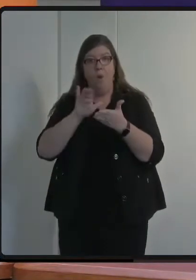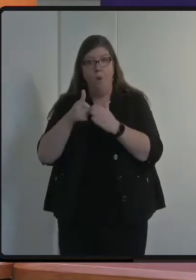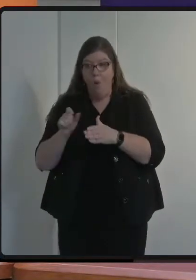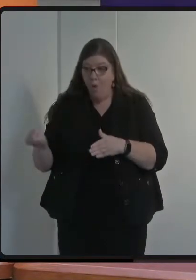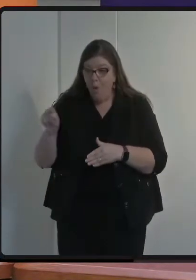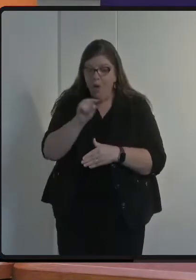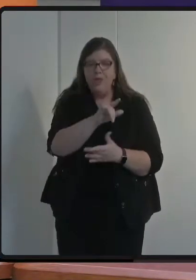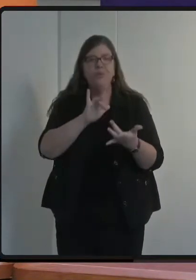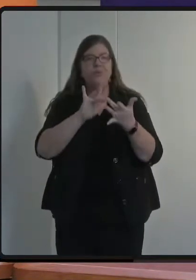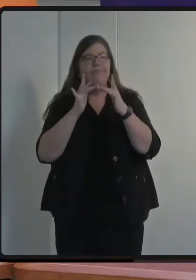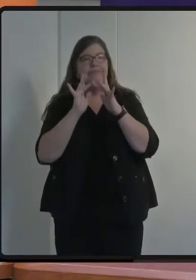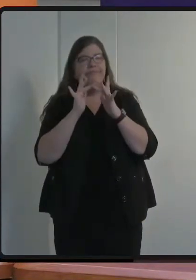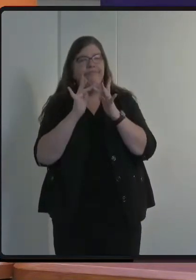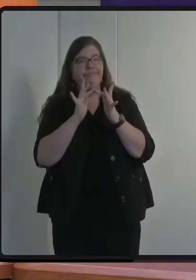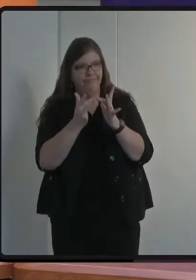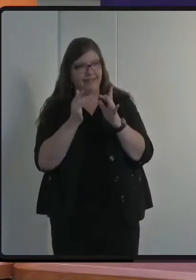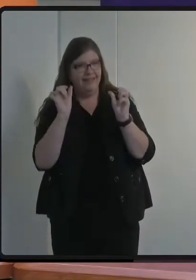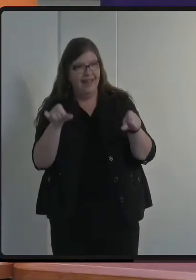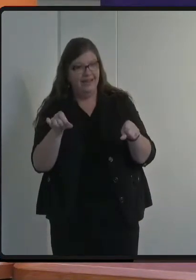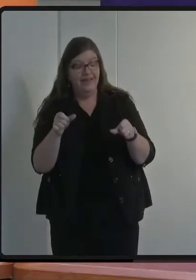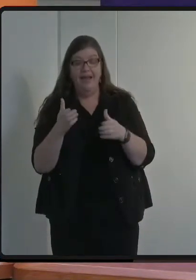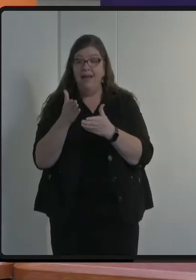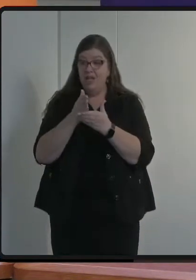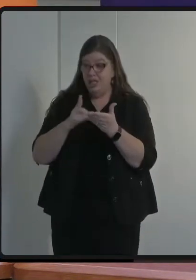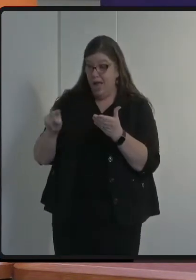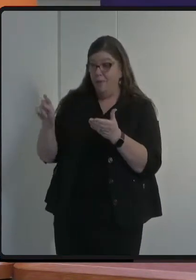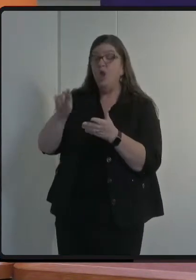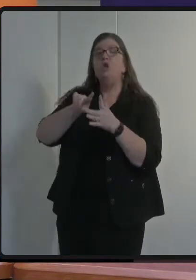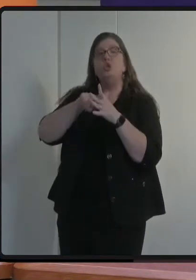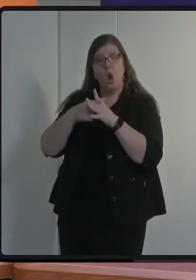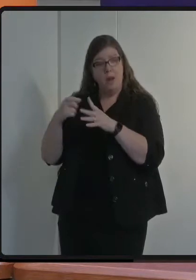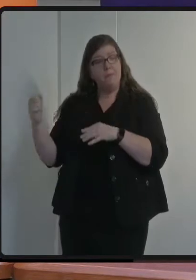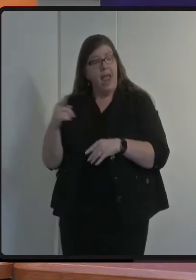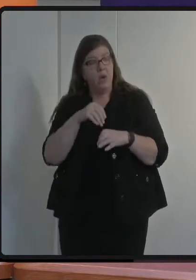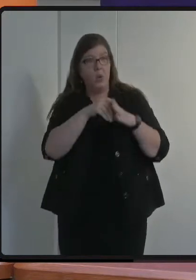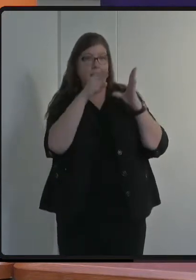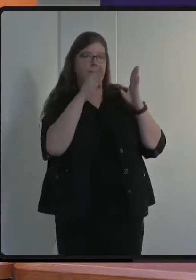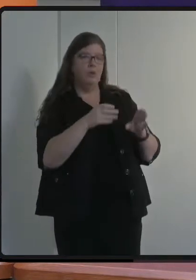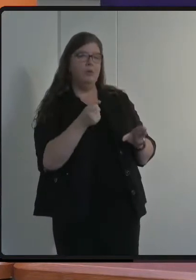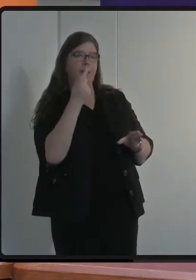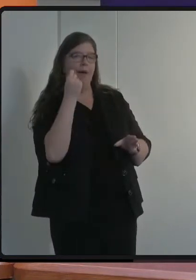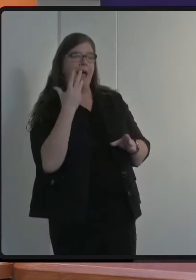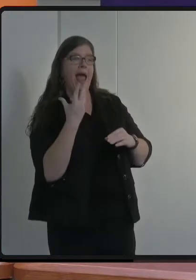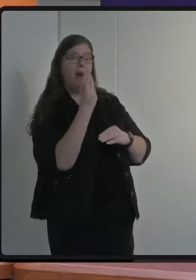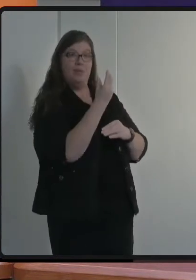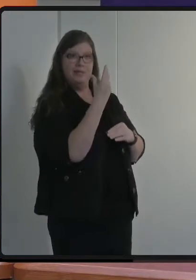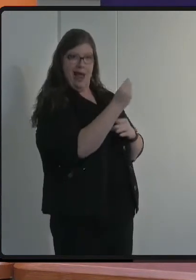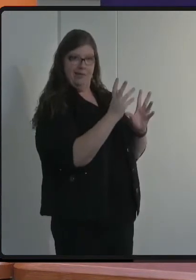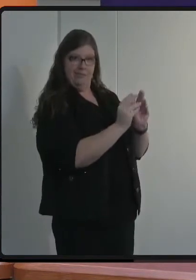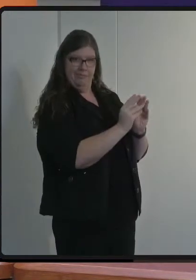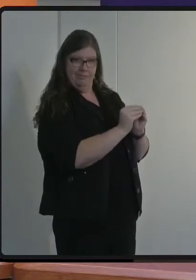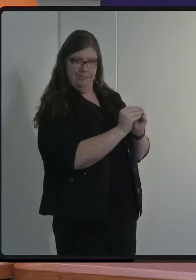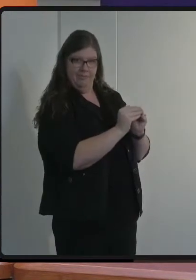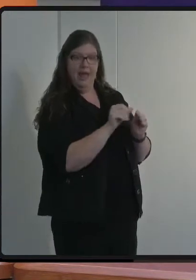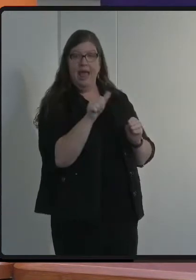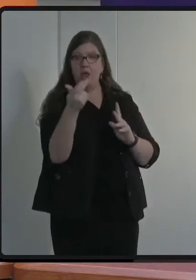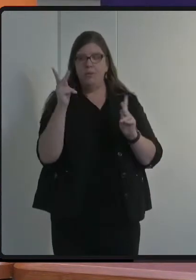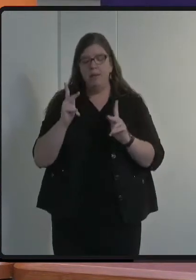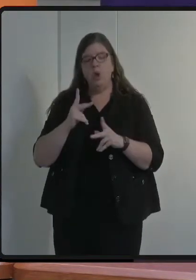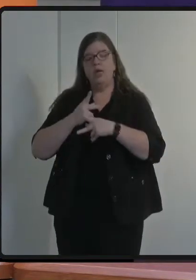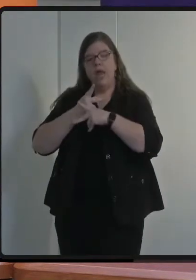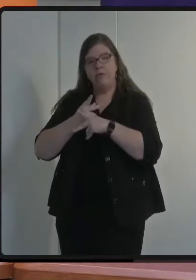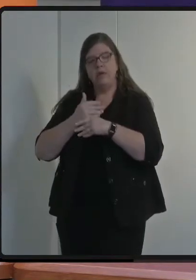online technologies. Some are starting back to in-person outside, and others are tenderly